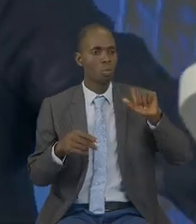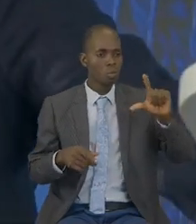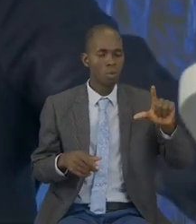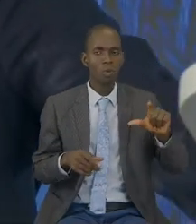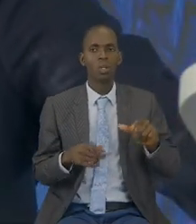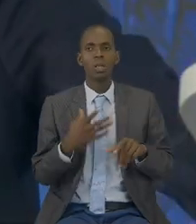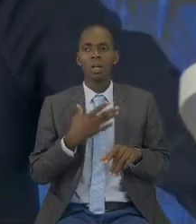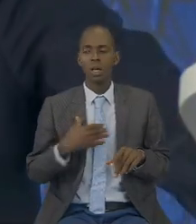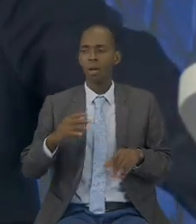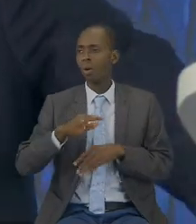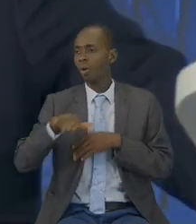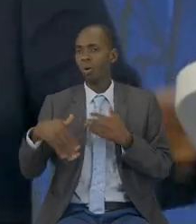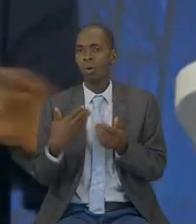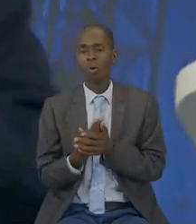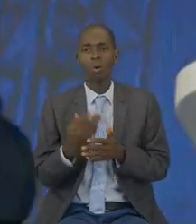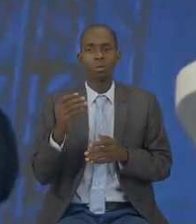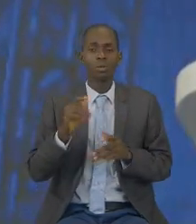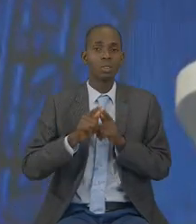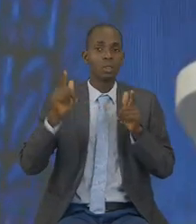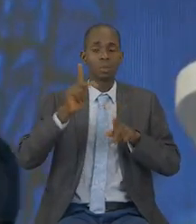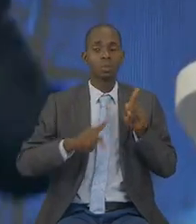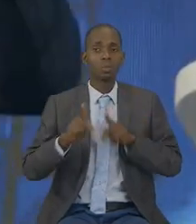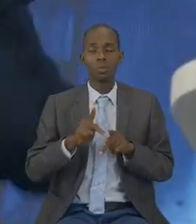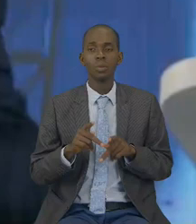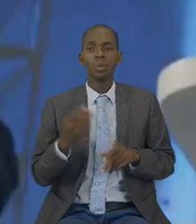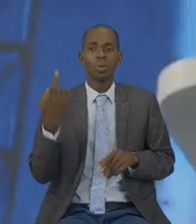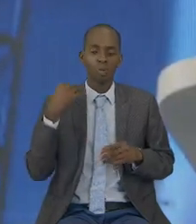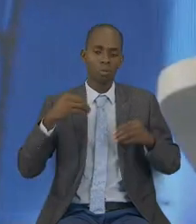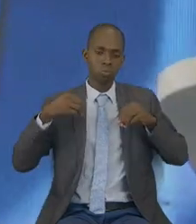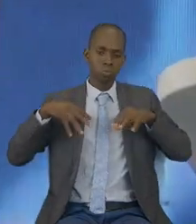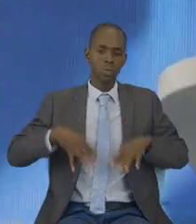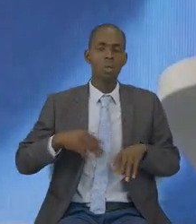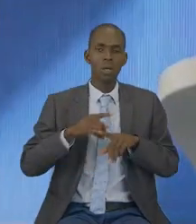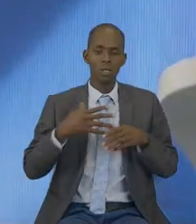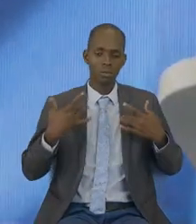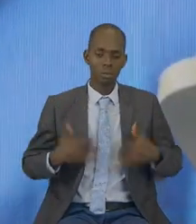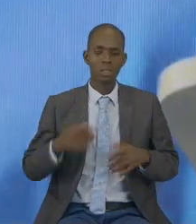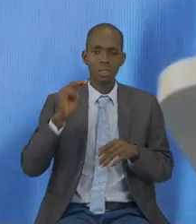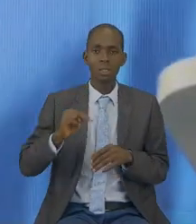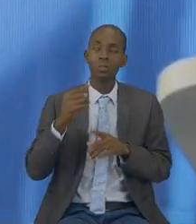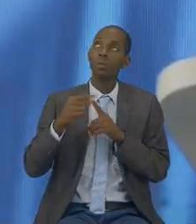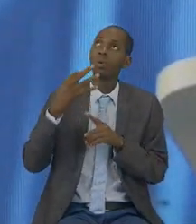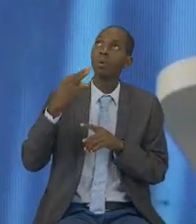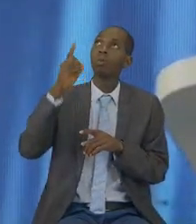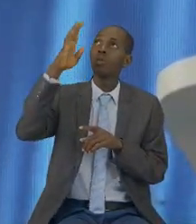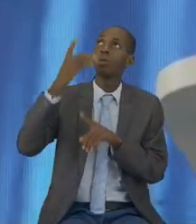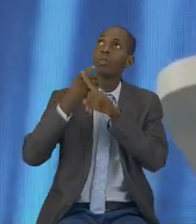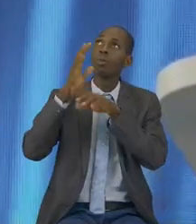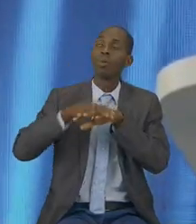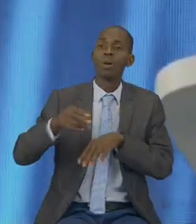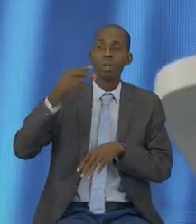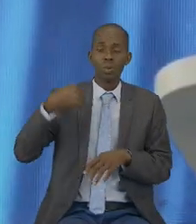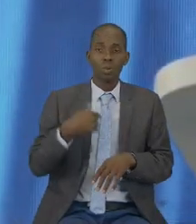could be so exhausted that they needed ministration from on high. We too, at our own time, both